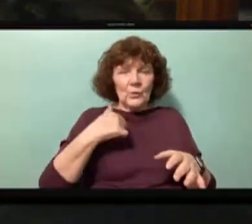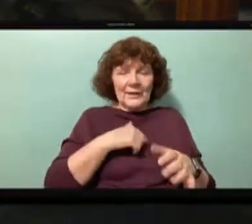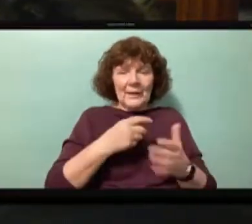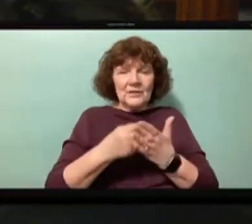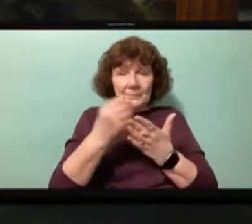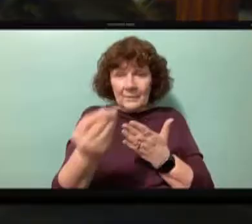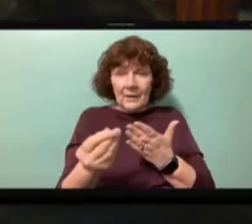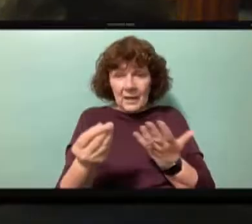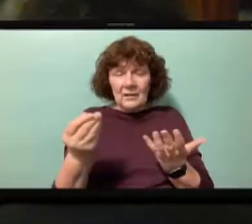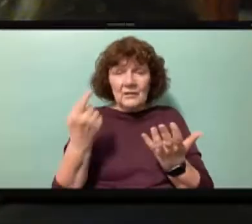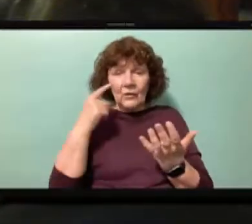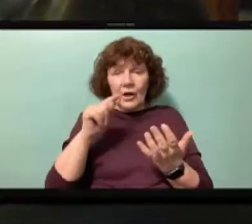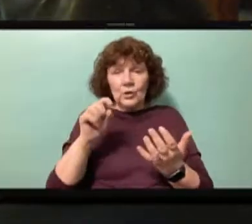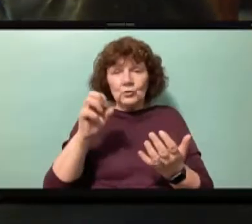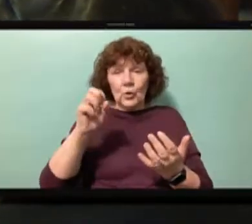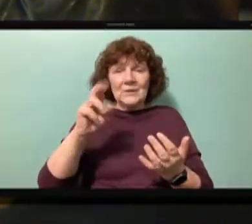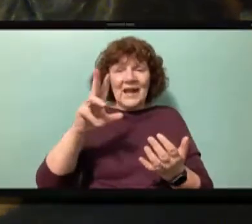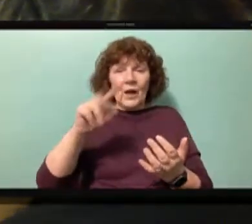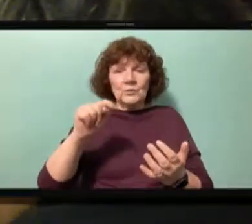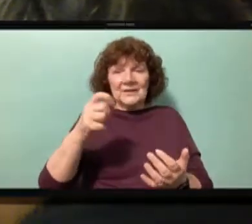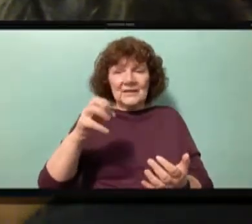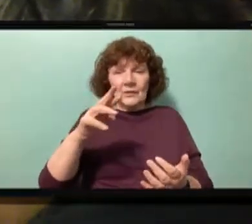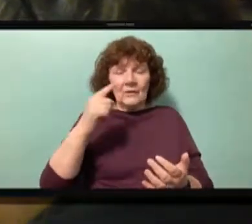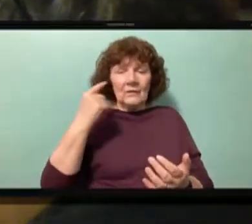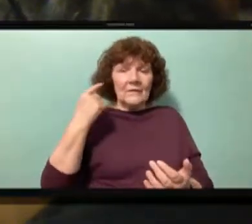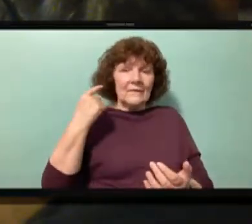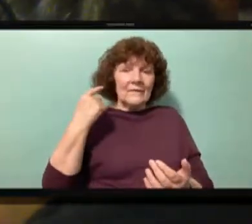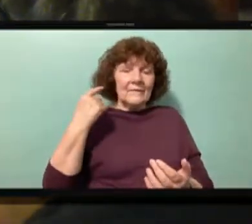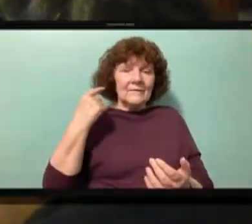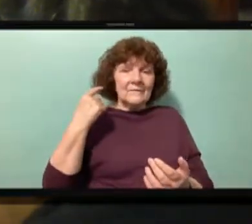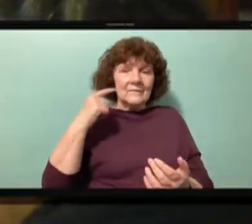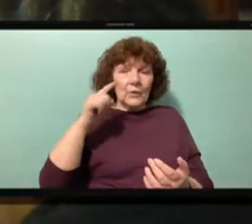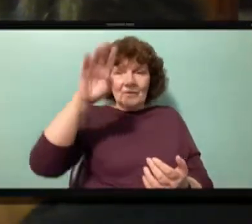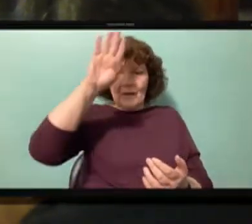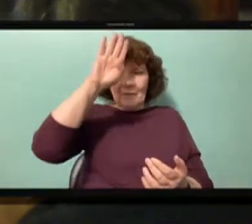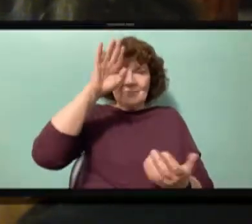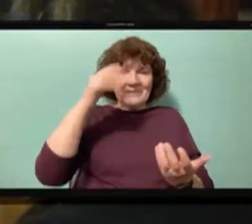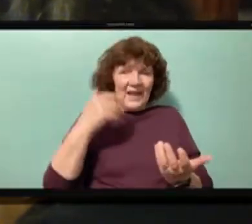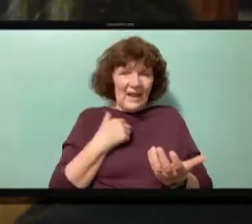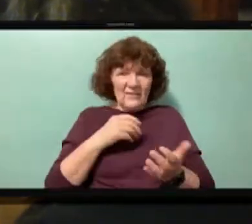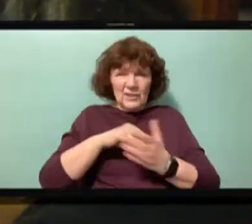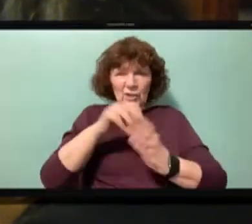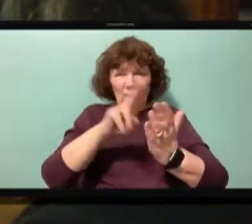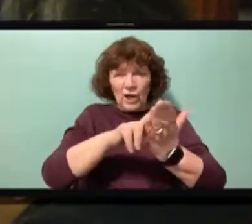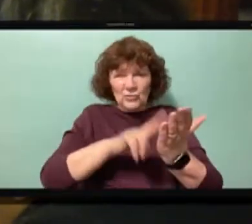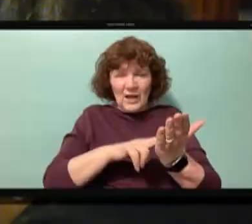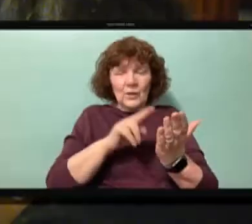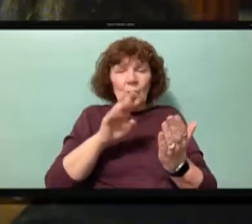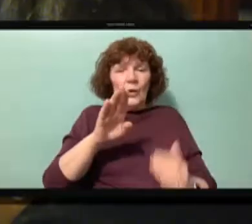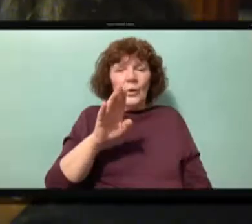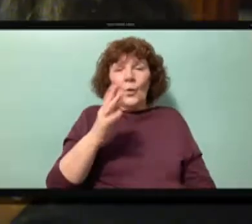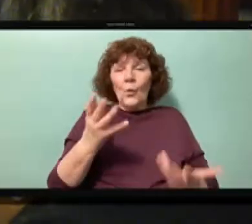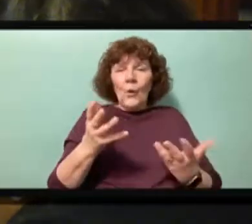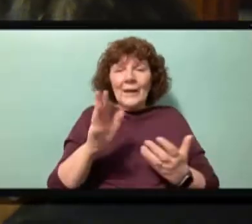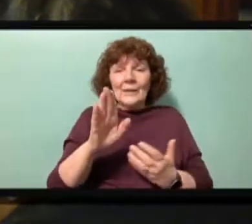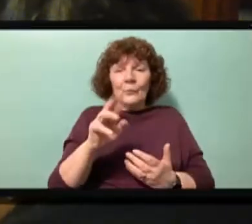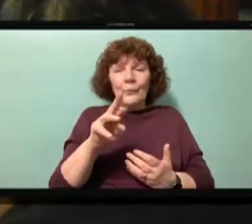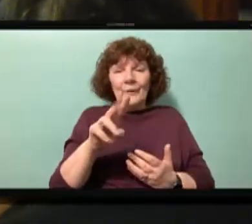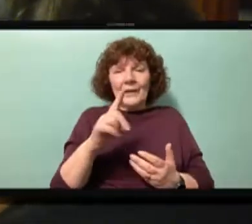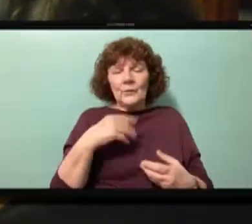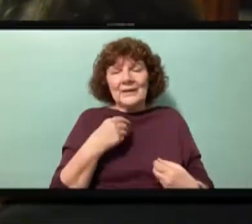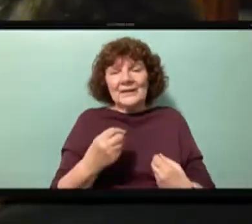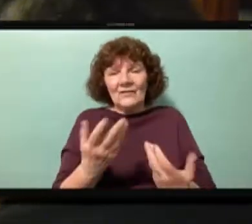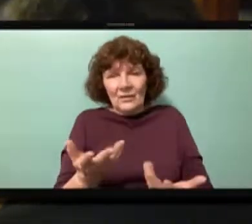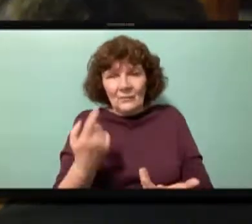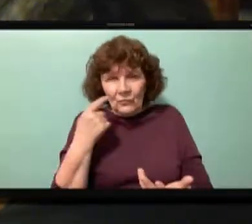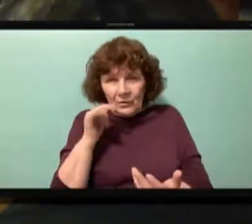turnout gear, it's contractually in their CBA as to what type of brand of turnout gear we are supplying them. Okay. So in that case,